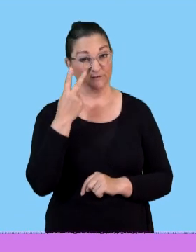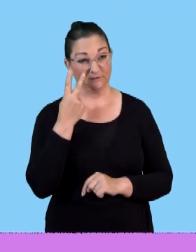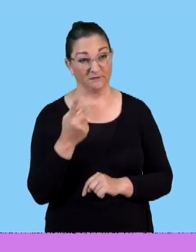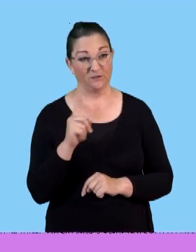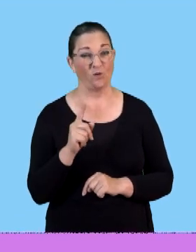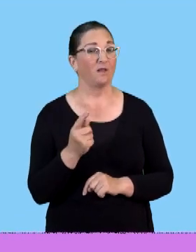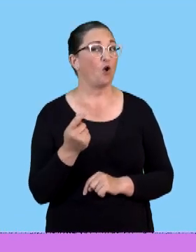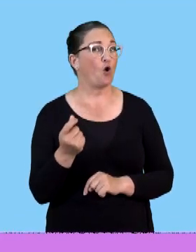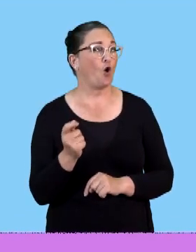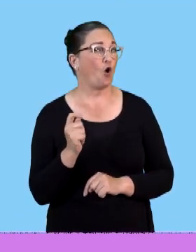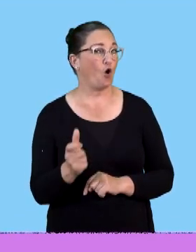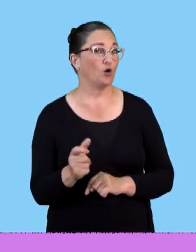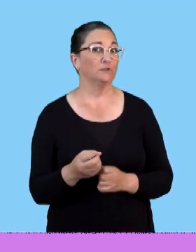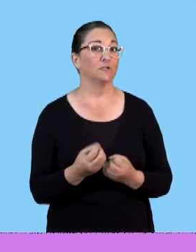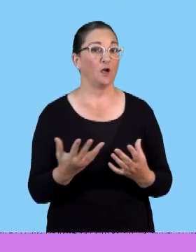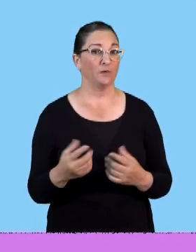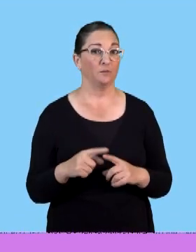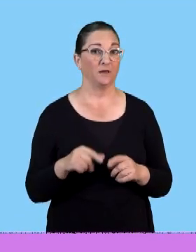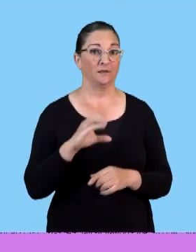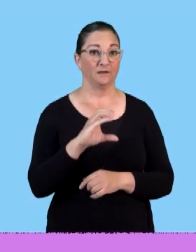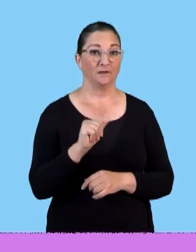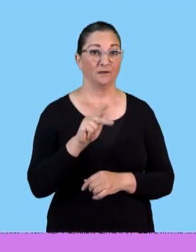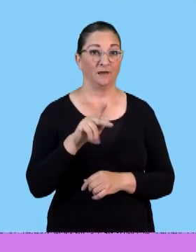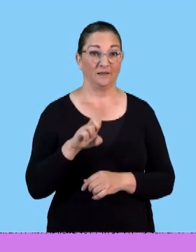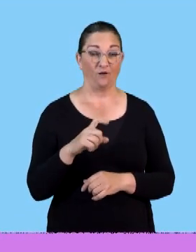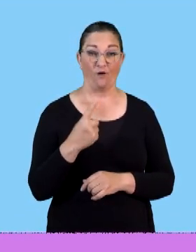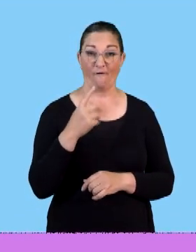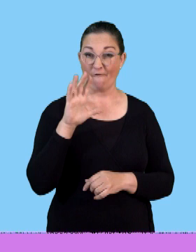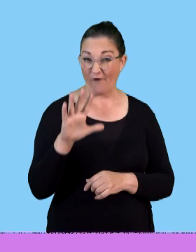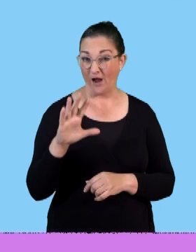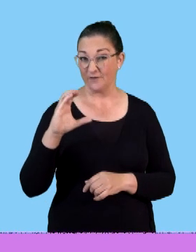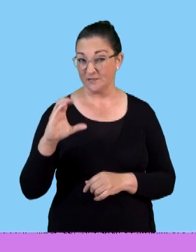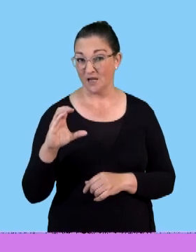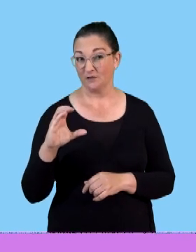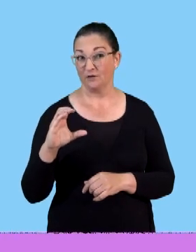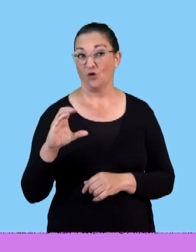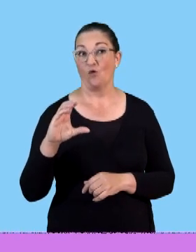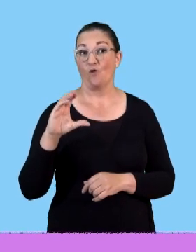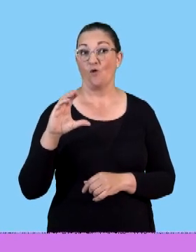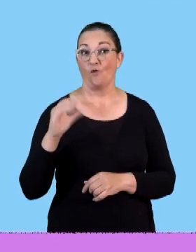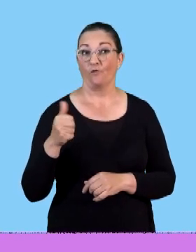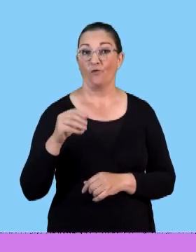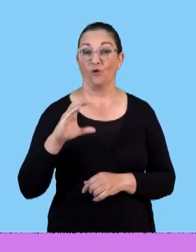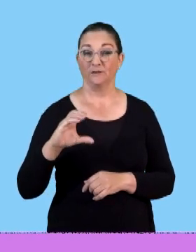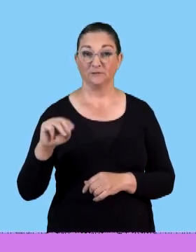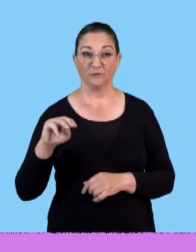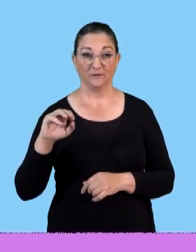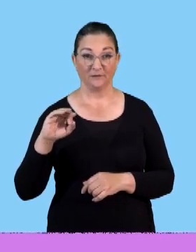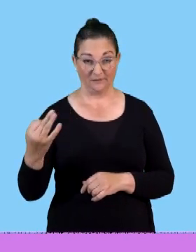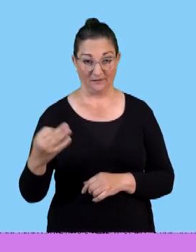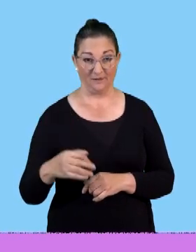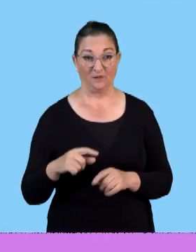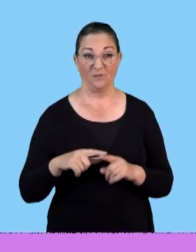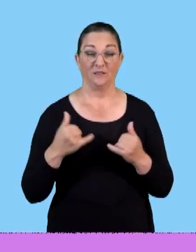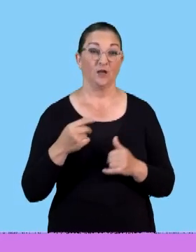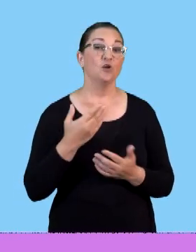do. Calculate what it will cost her if the cake costs 5 cents per cubic centimeters. Then, in order